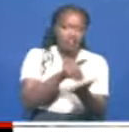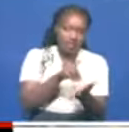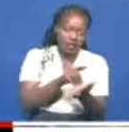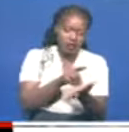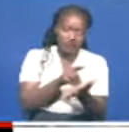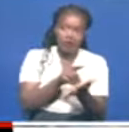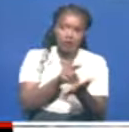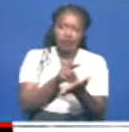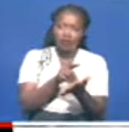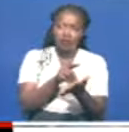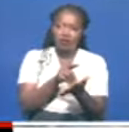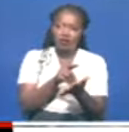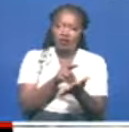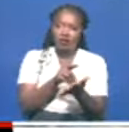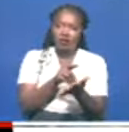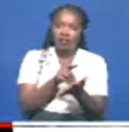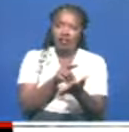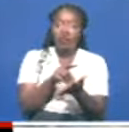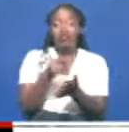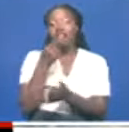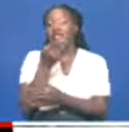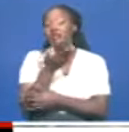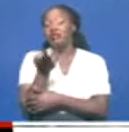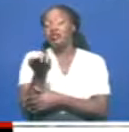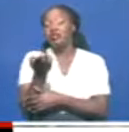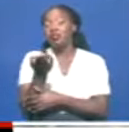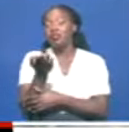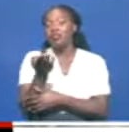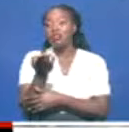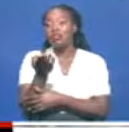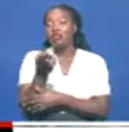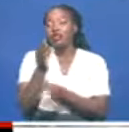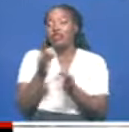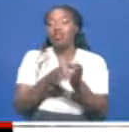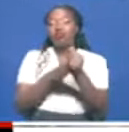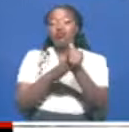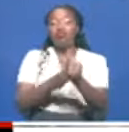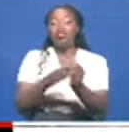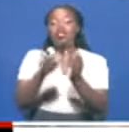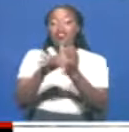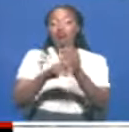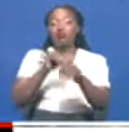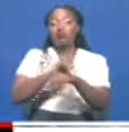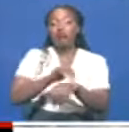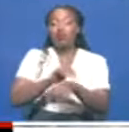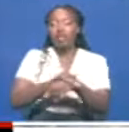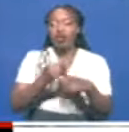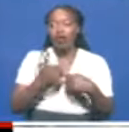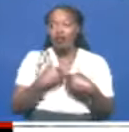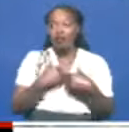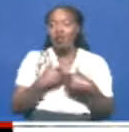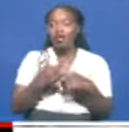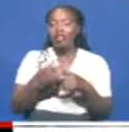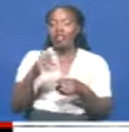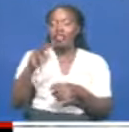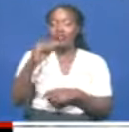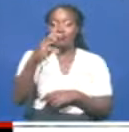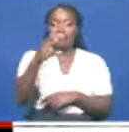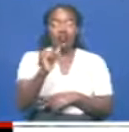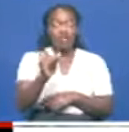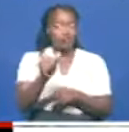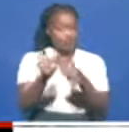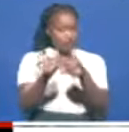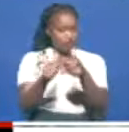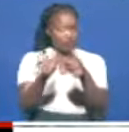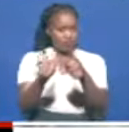ya daktari Ngedianye. Hiyo inakuambia nini? Inakuambia kwamba ukiwa na uongozi mzuri wa governor pale, na upate MCA mzuri, kama